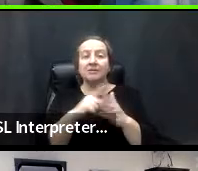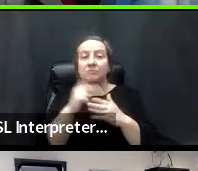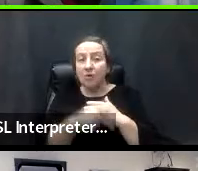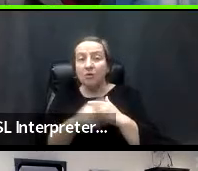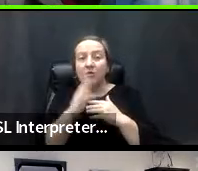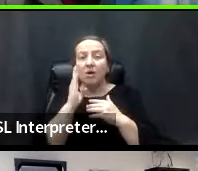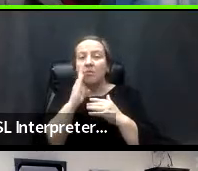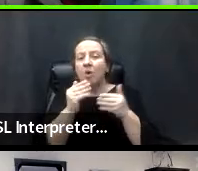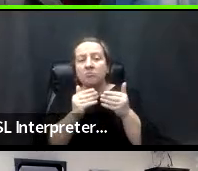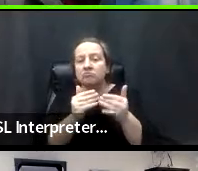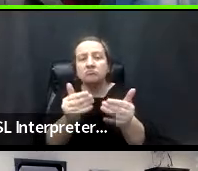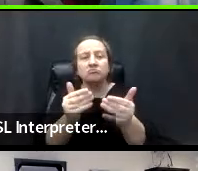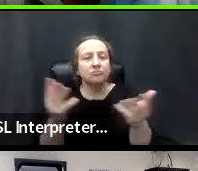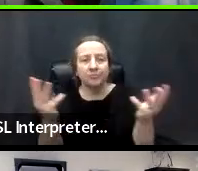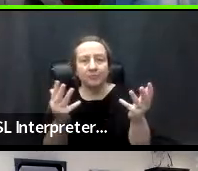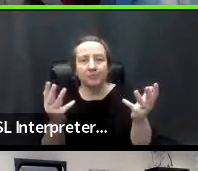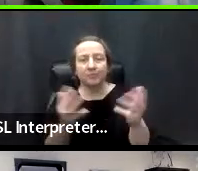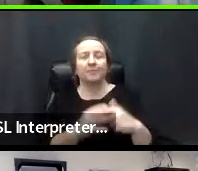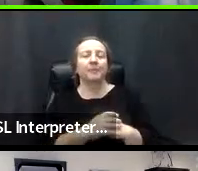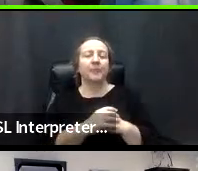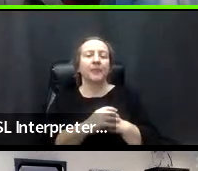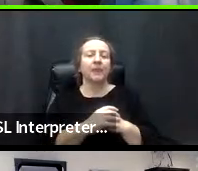potentially go. So I